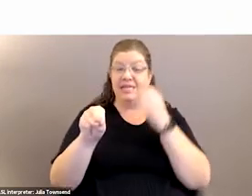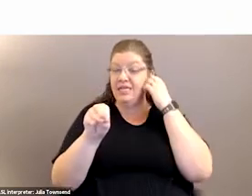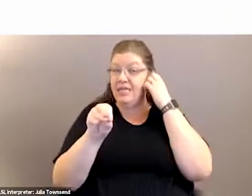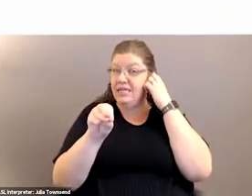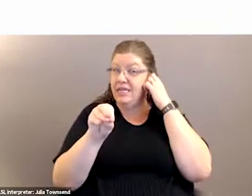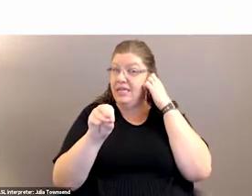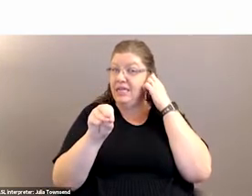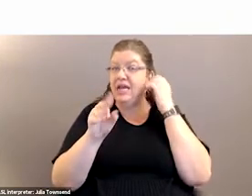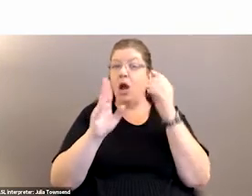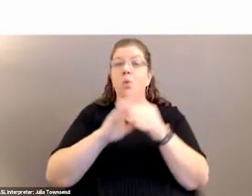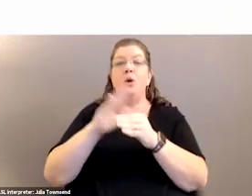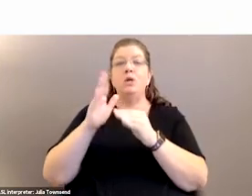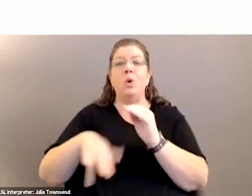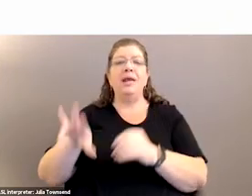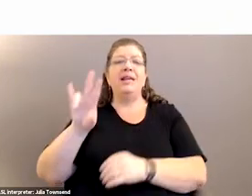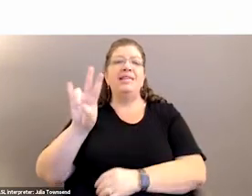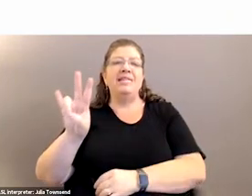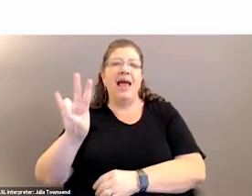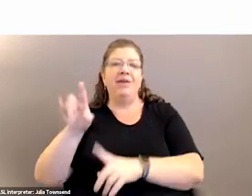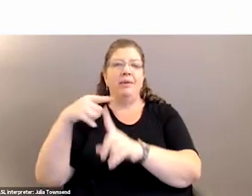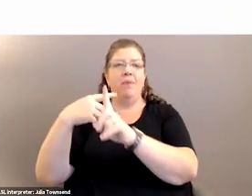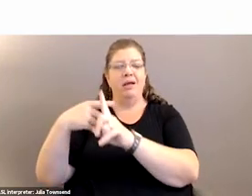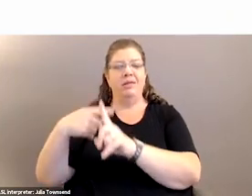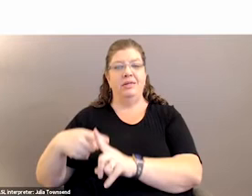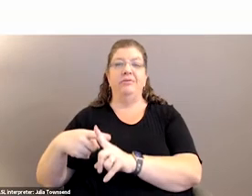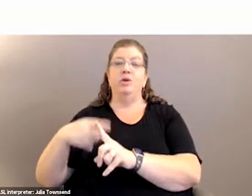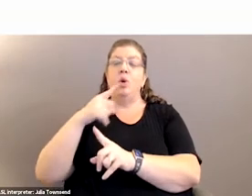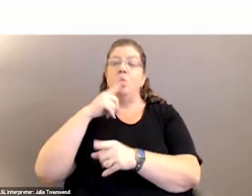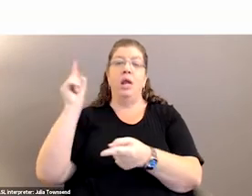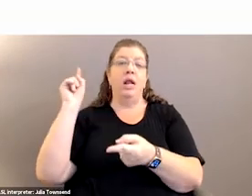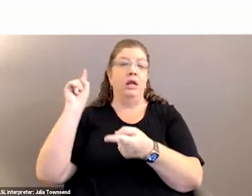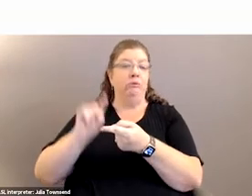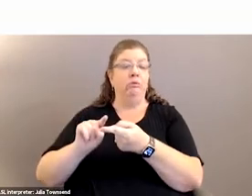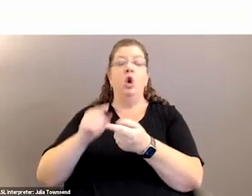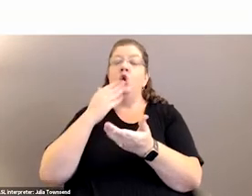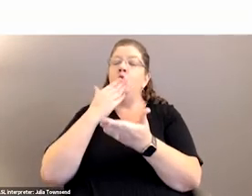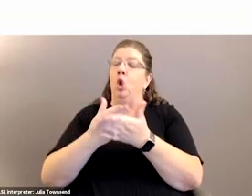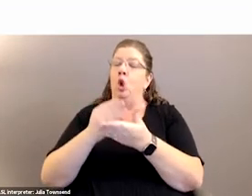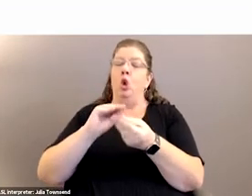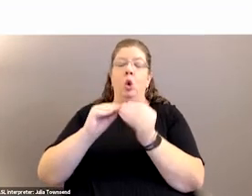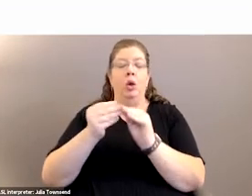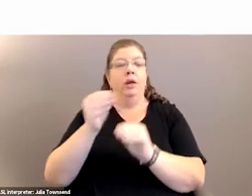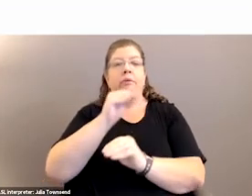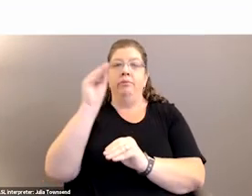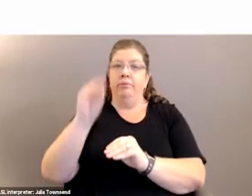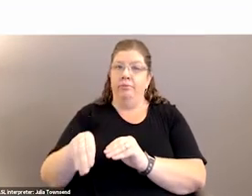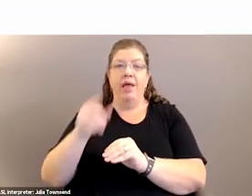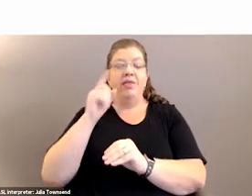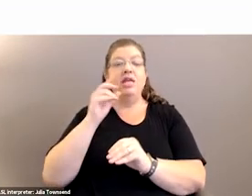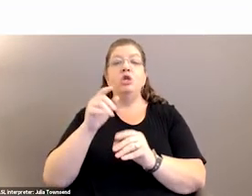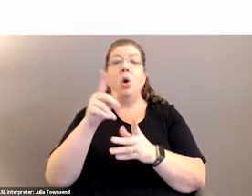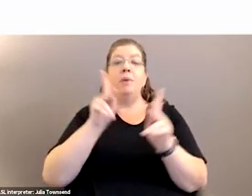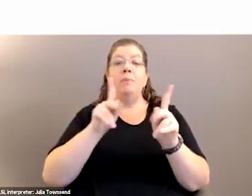resulted in seven positive cases it's a very good case rate of course these are asymptomatic tests